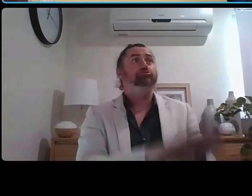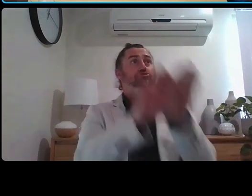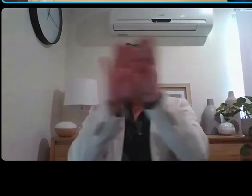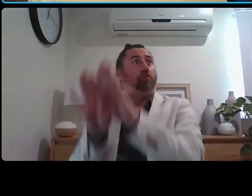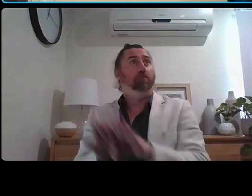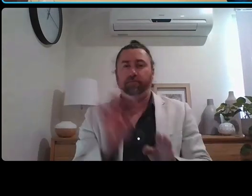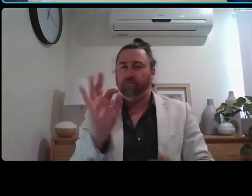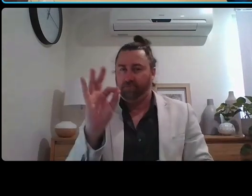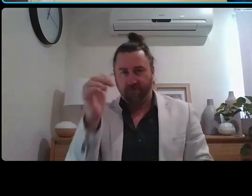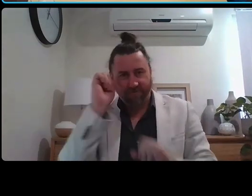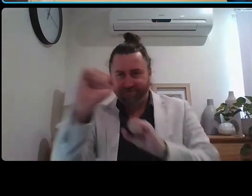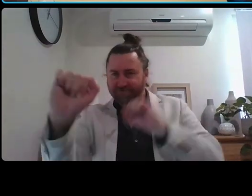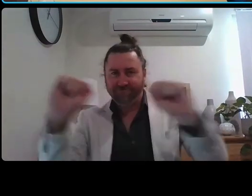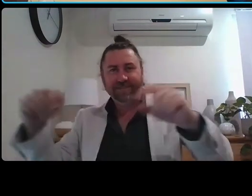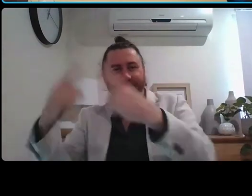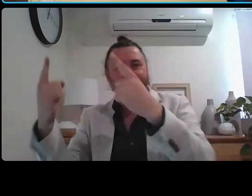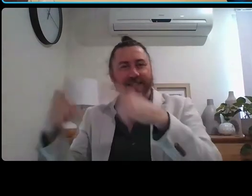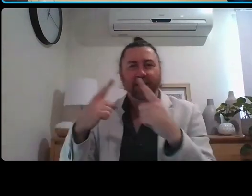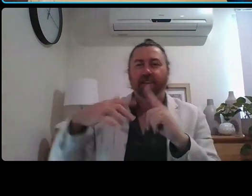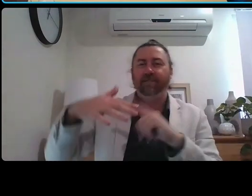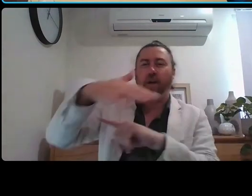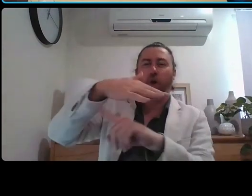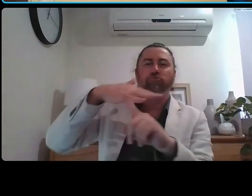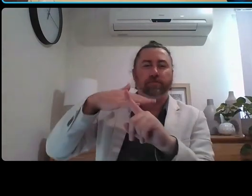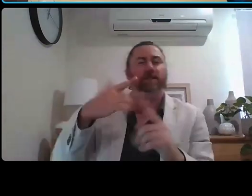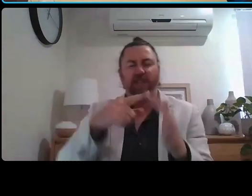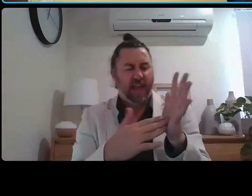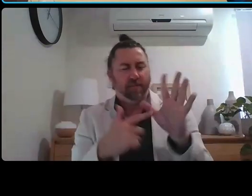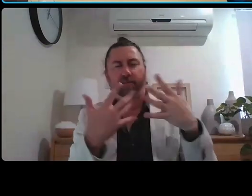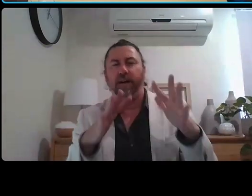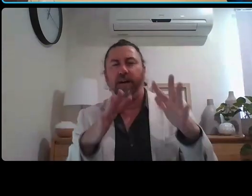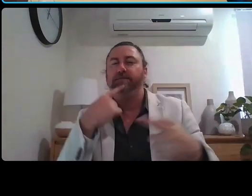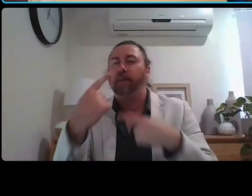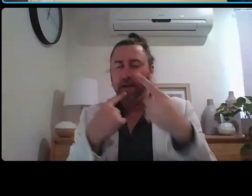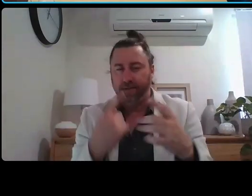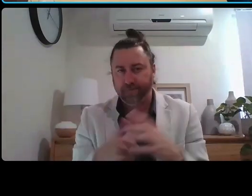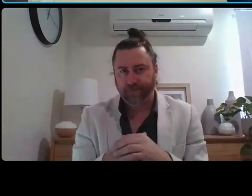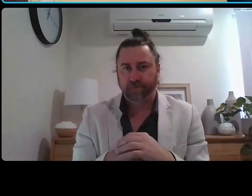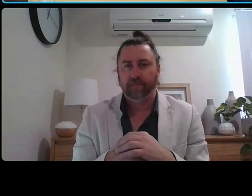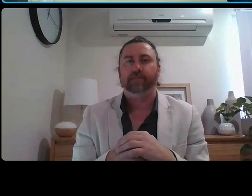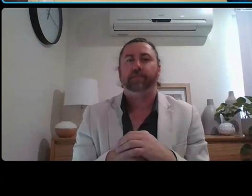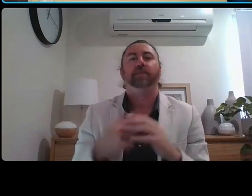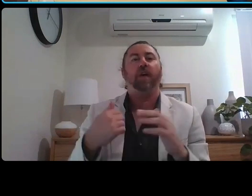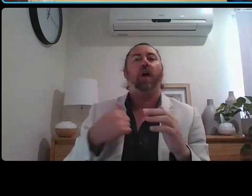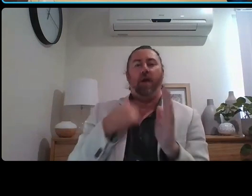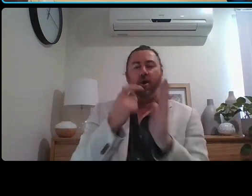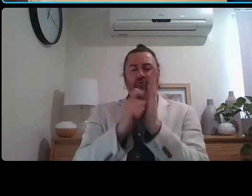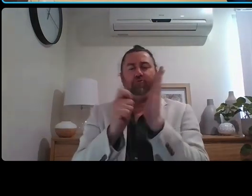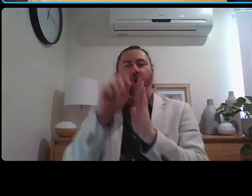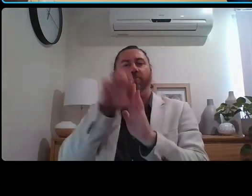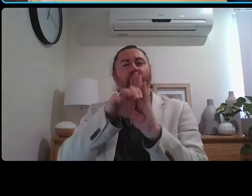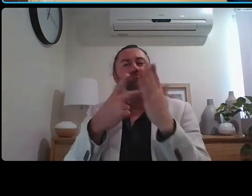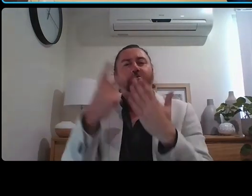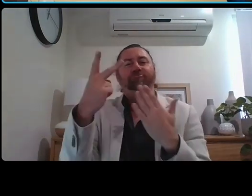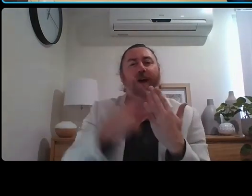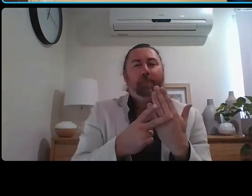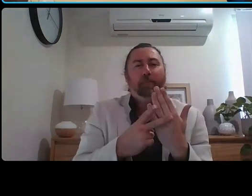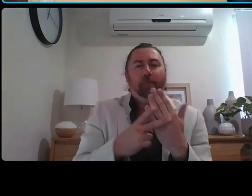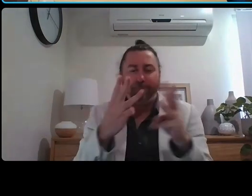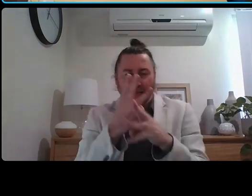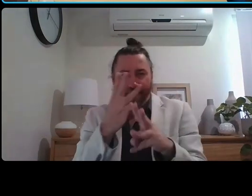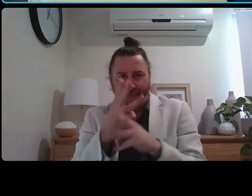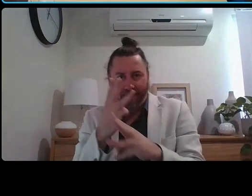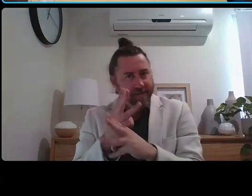acuity, which again, Emma's gone into some detail about that. We developed the algorithms, which fed into the star ratings prototype